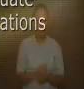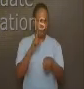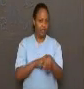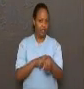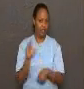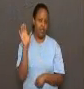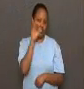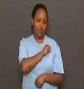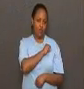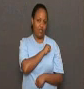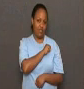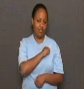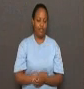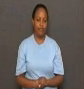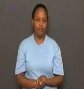Time's up!